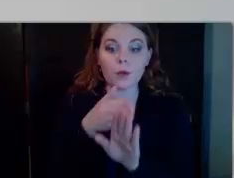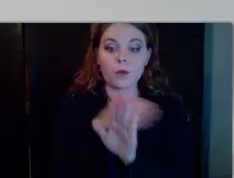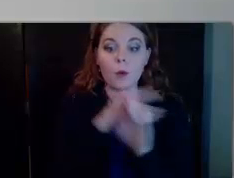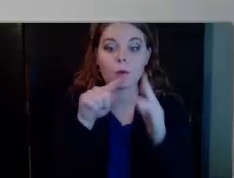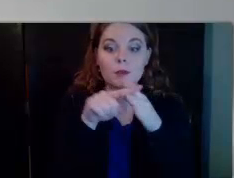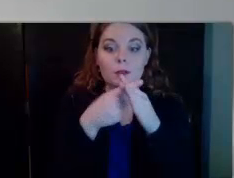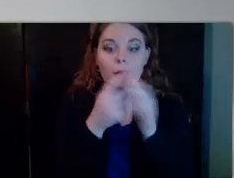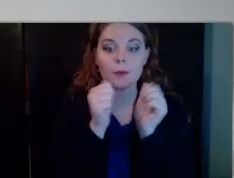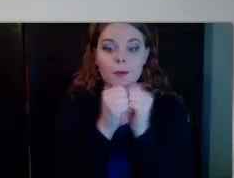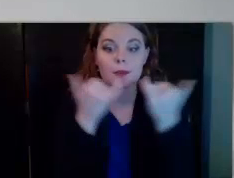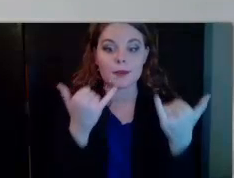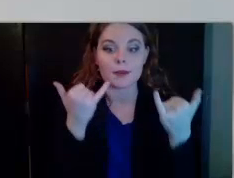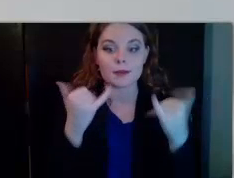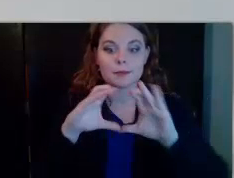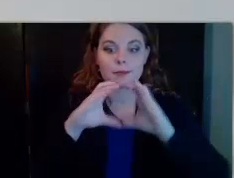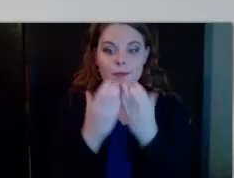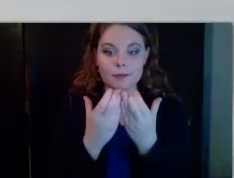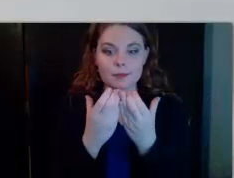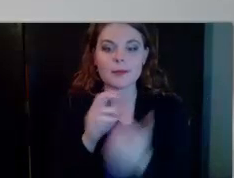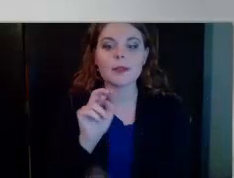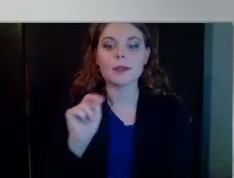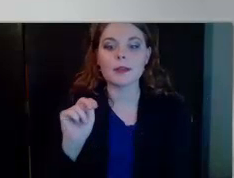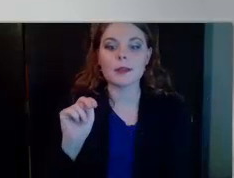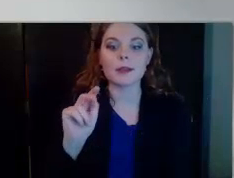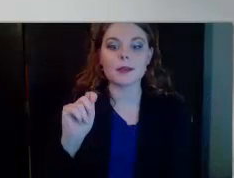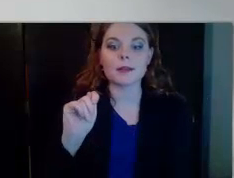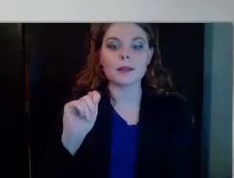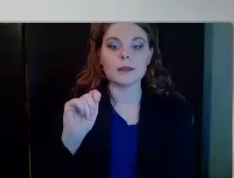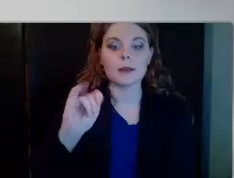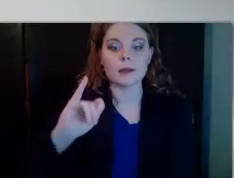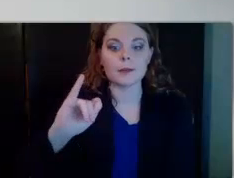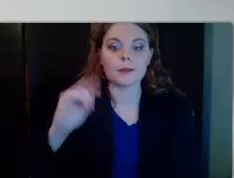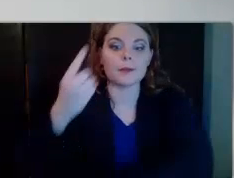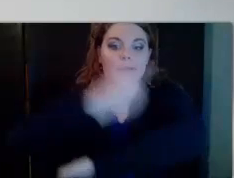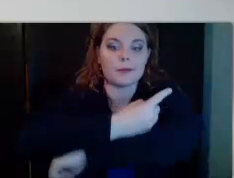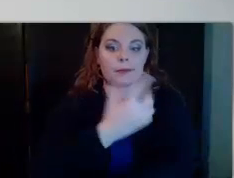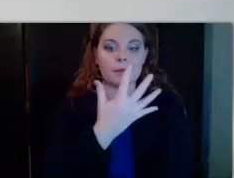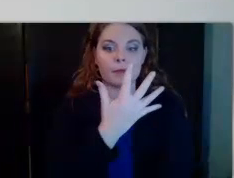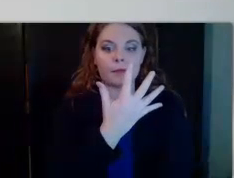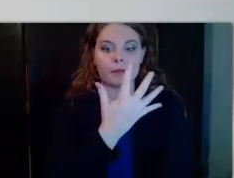get started with today's lesson. This should be NTI Day 5.